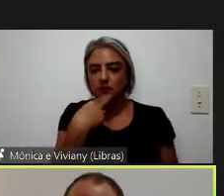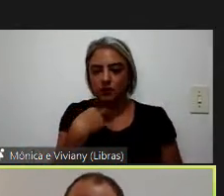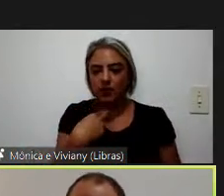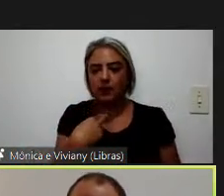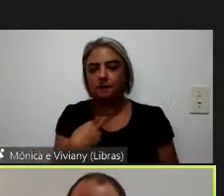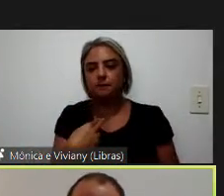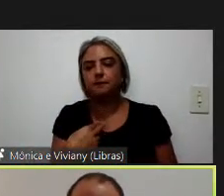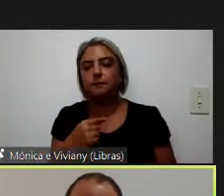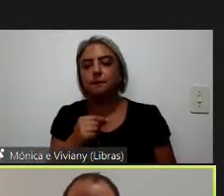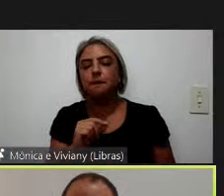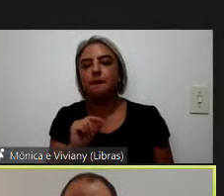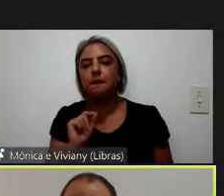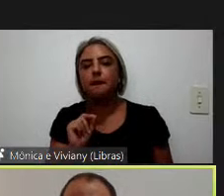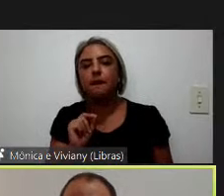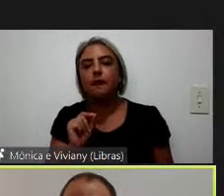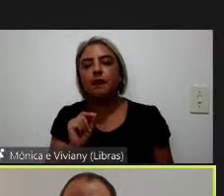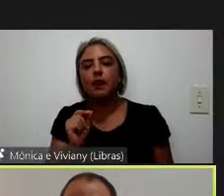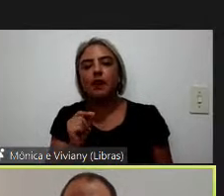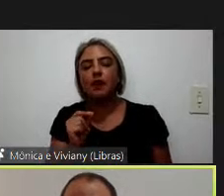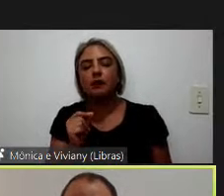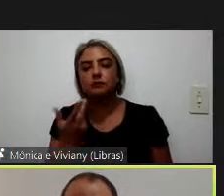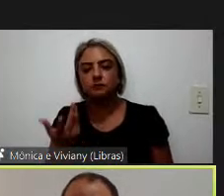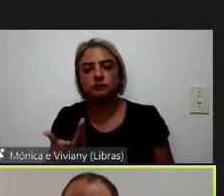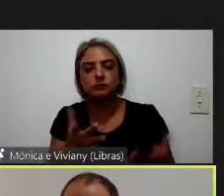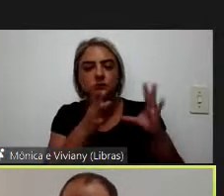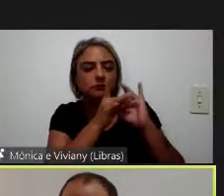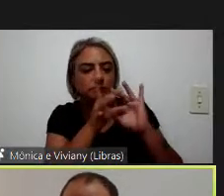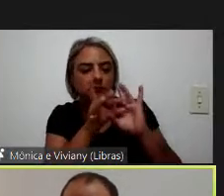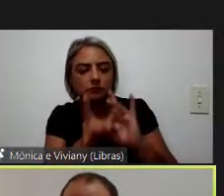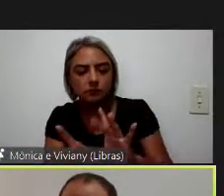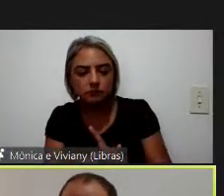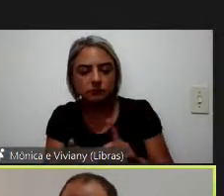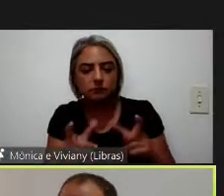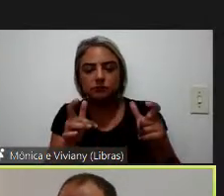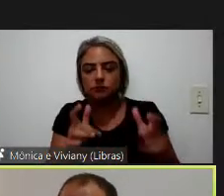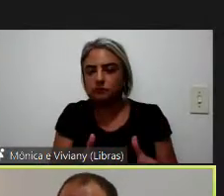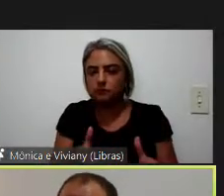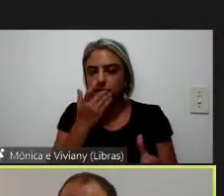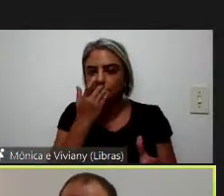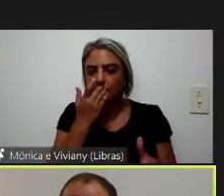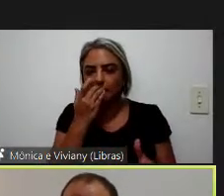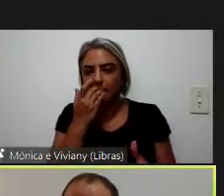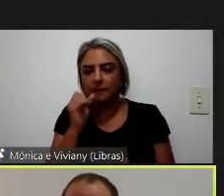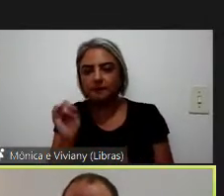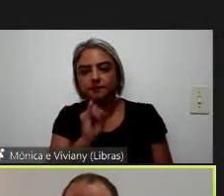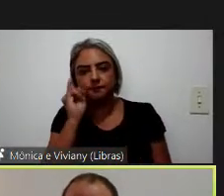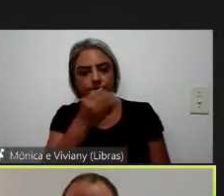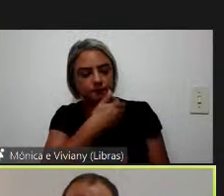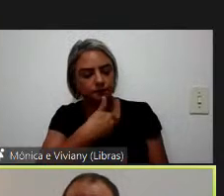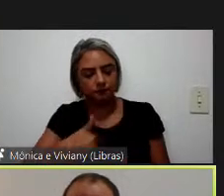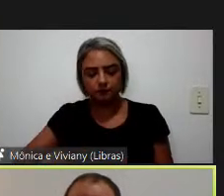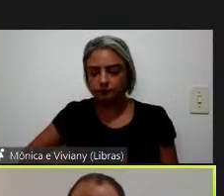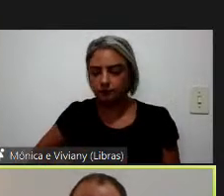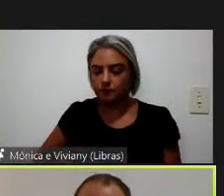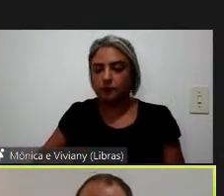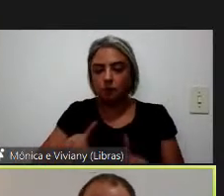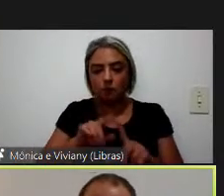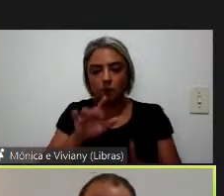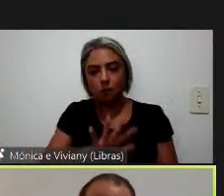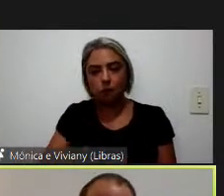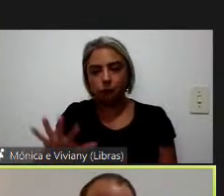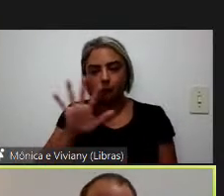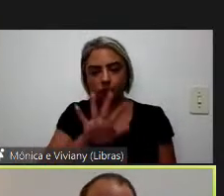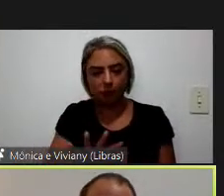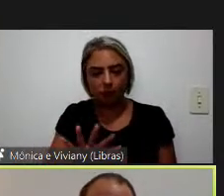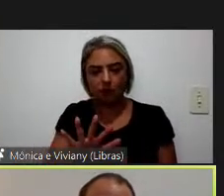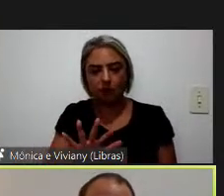local context, which of them are of particular relevance, but most of them are in general delivered in primary healthcare